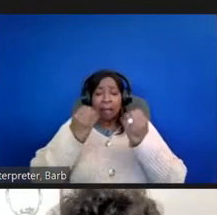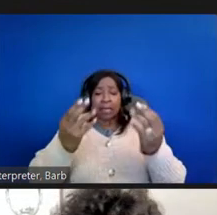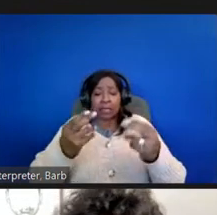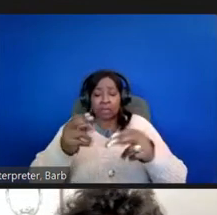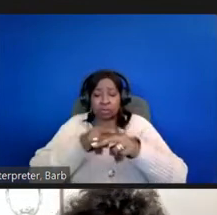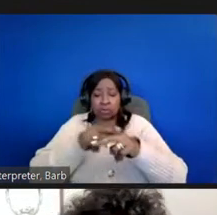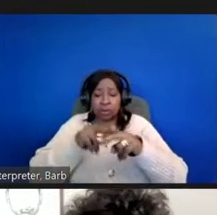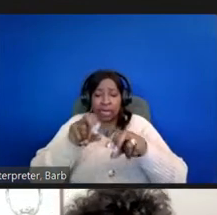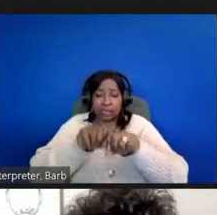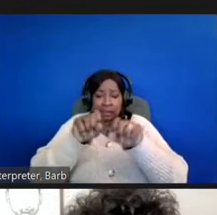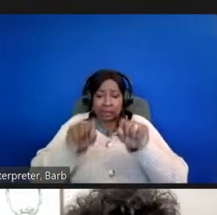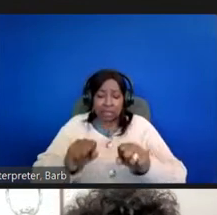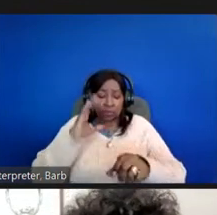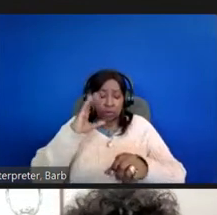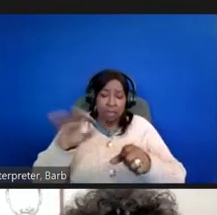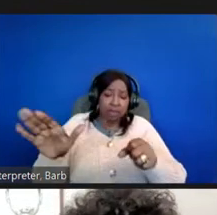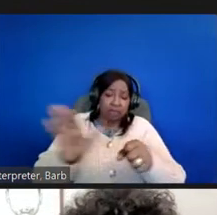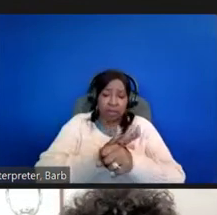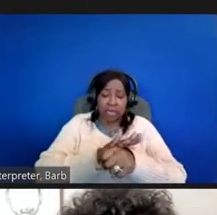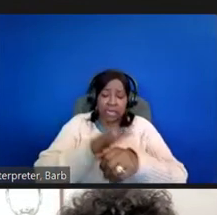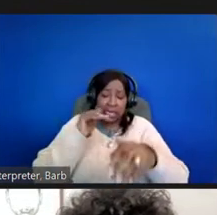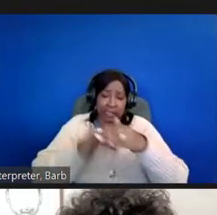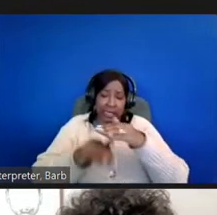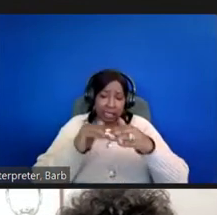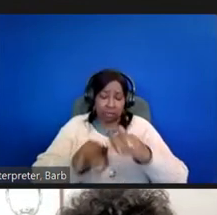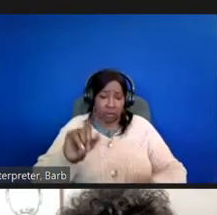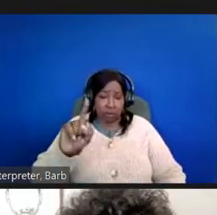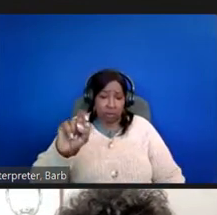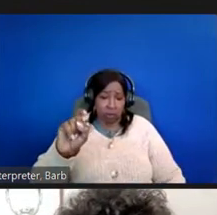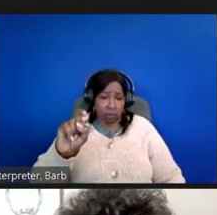be fully accessible?